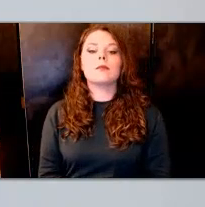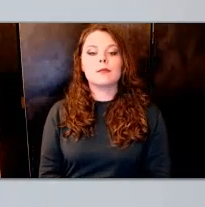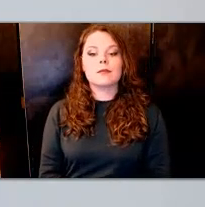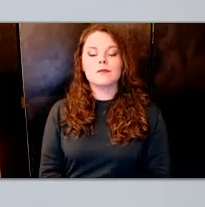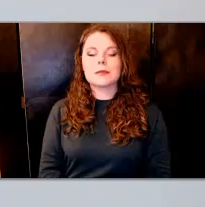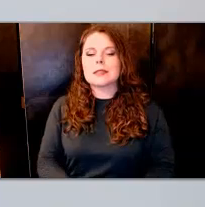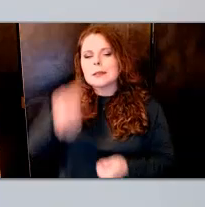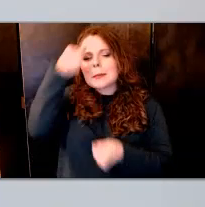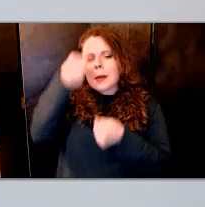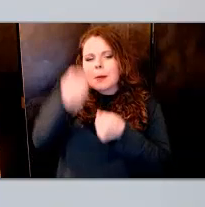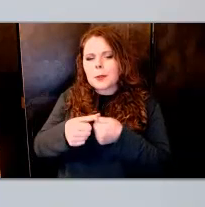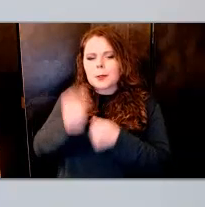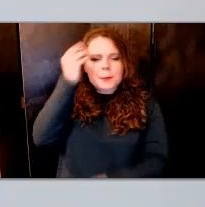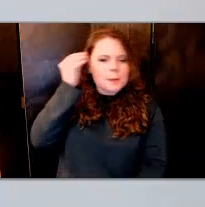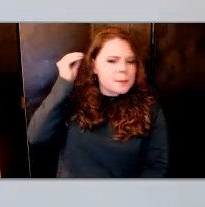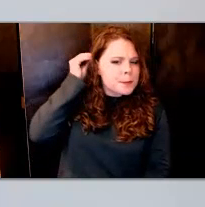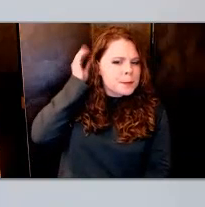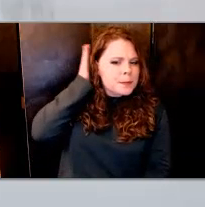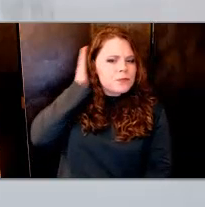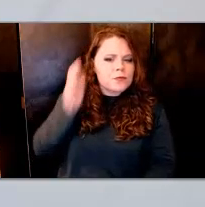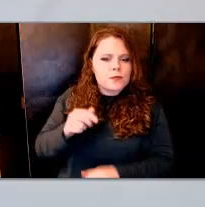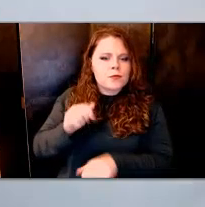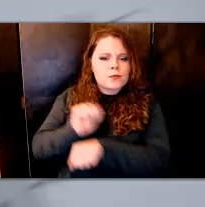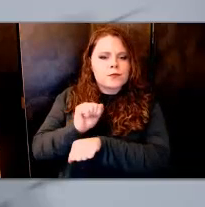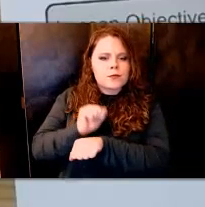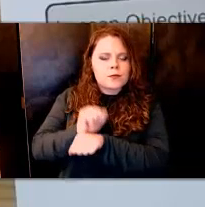Please try to keep these things in mind as we go through.